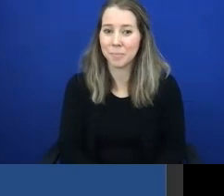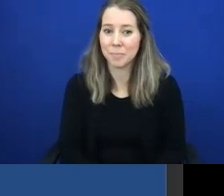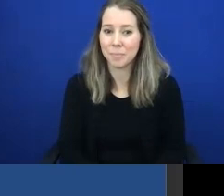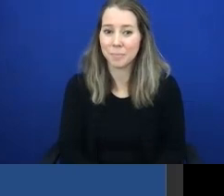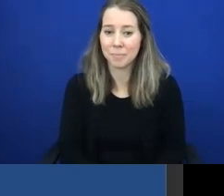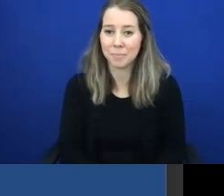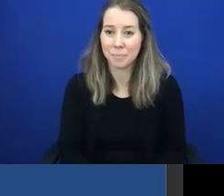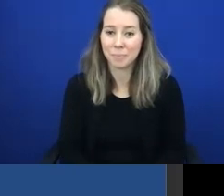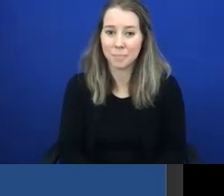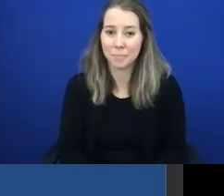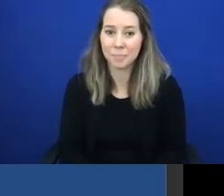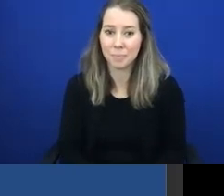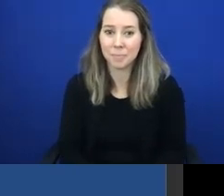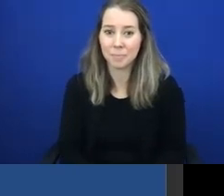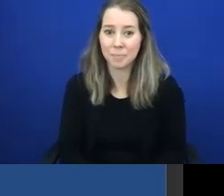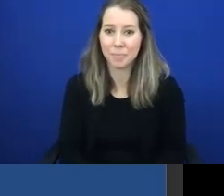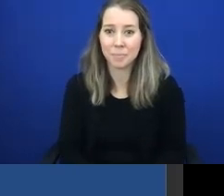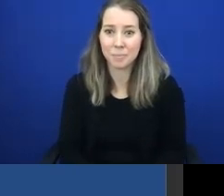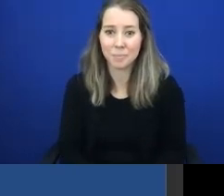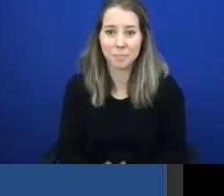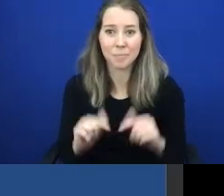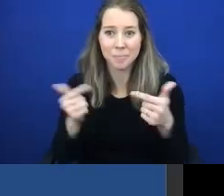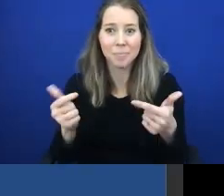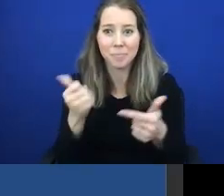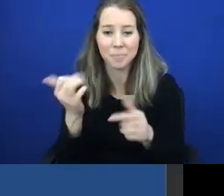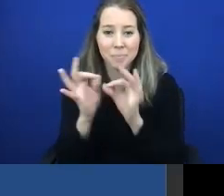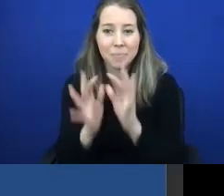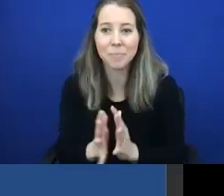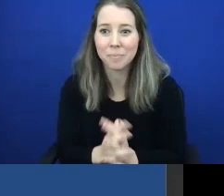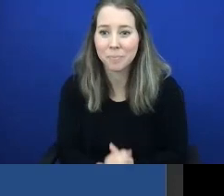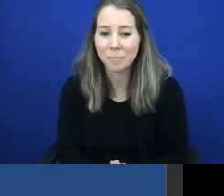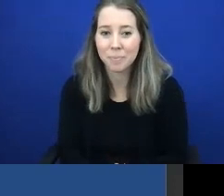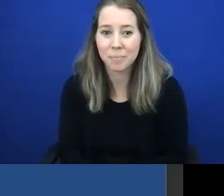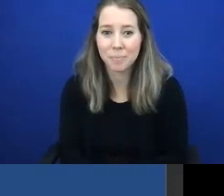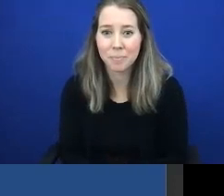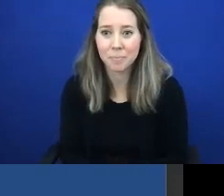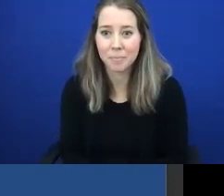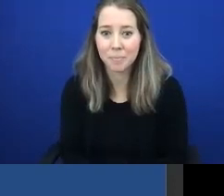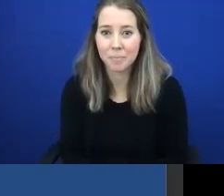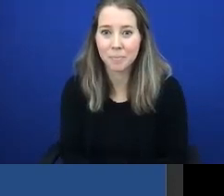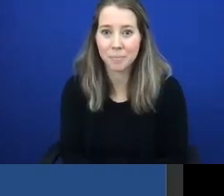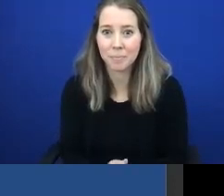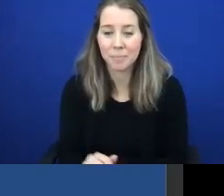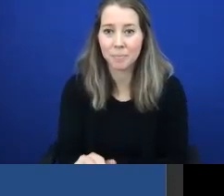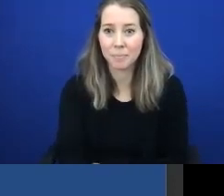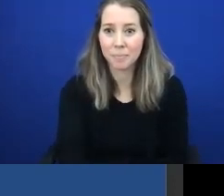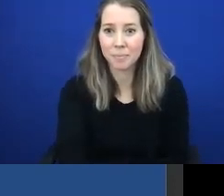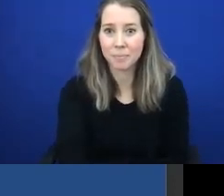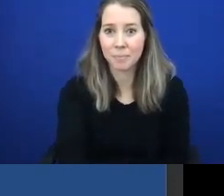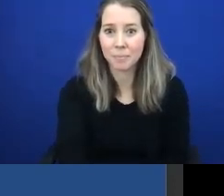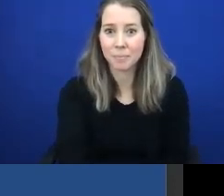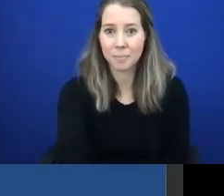today. It's a real pleasure. Can you all hear me okay? Okay. Here? Oh,